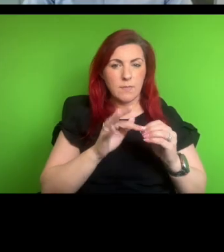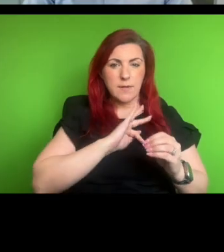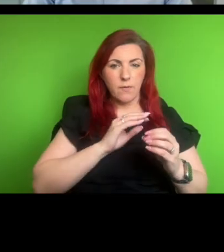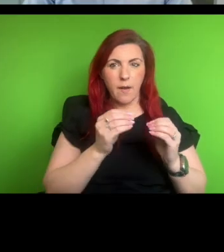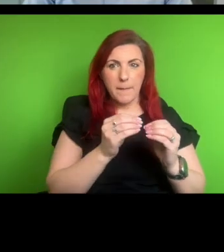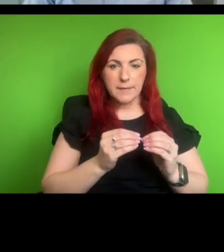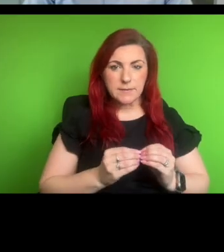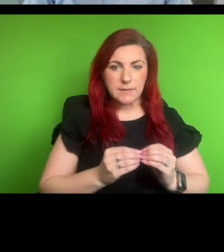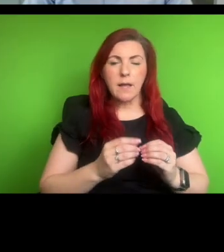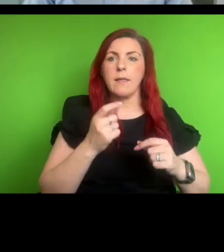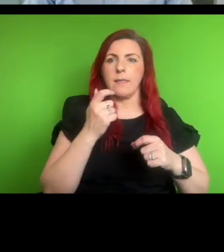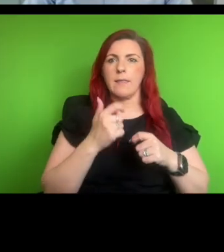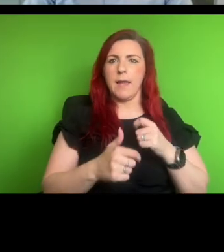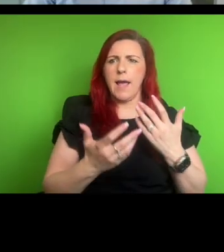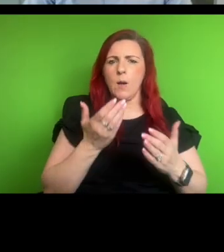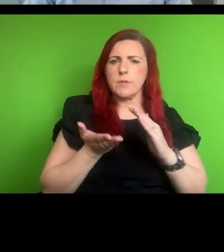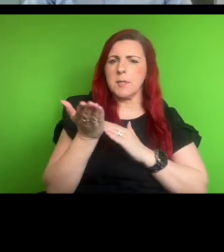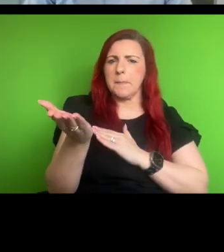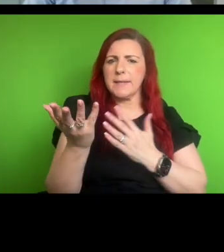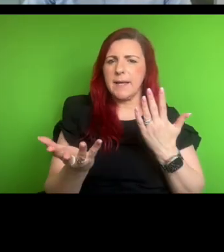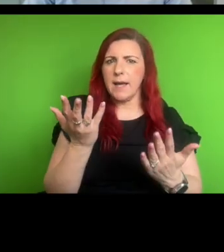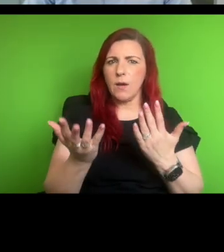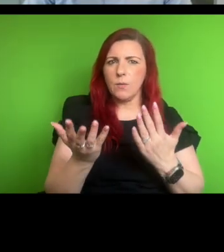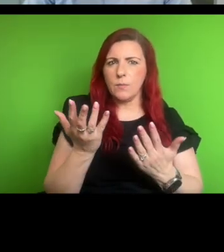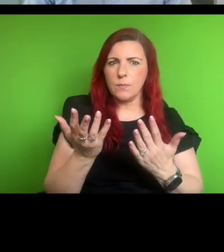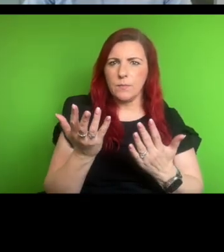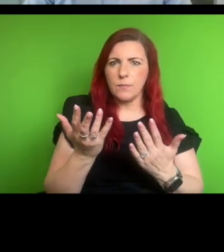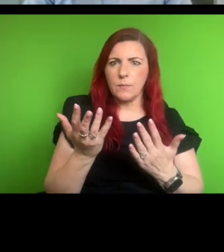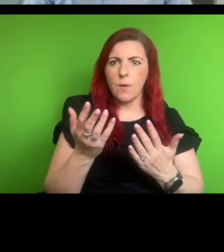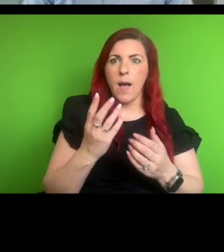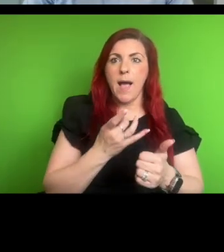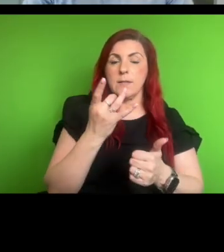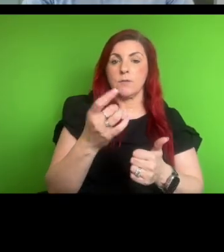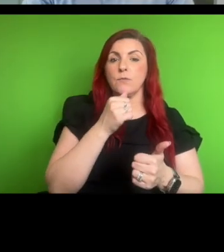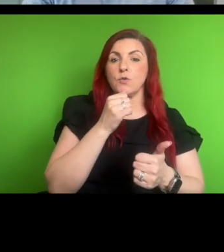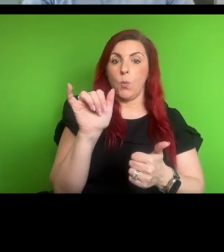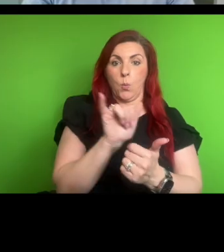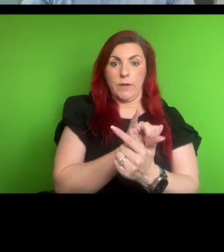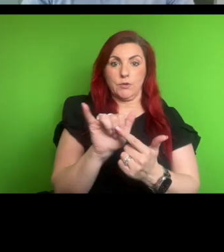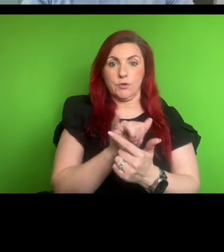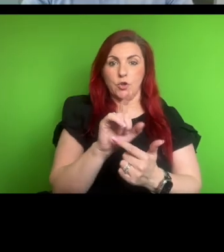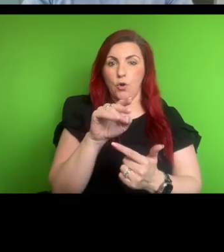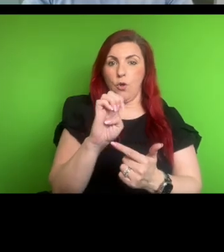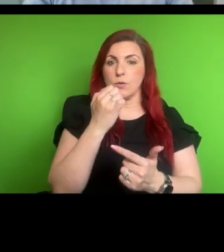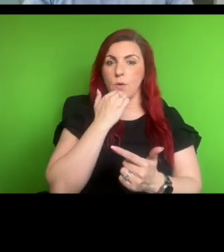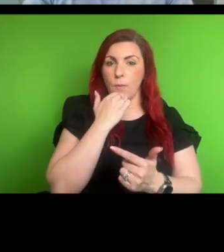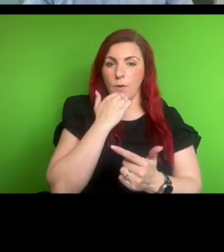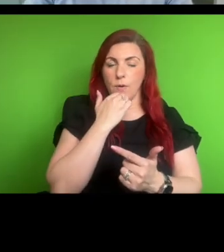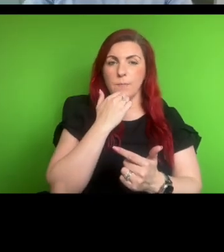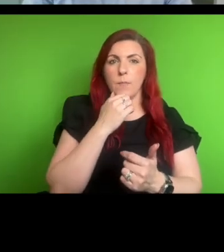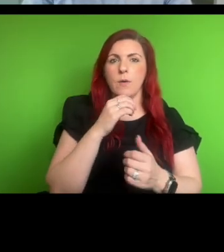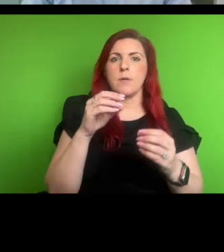we ask that you put in the clause number, the type of or the comment that you've